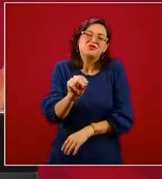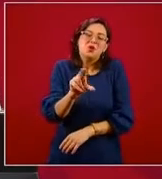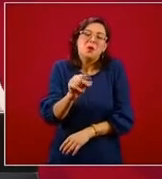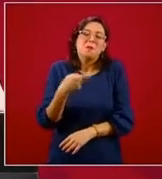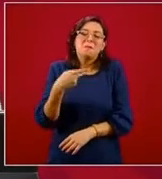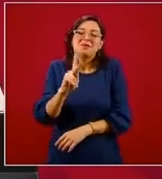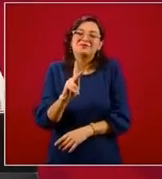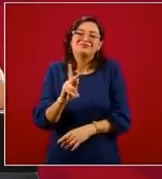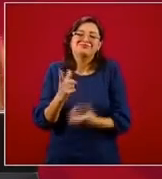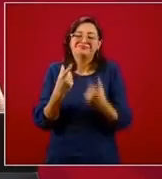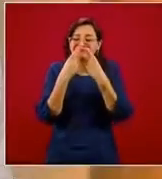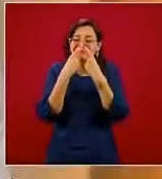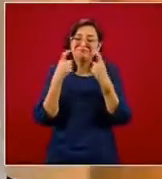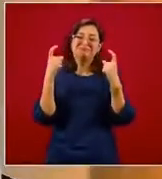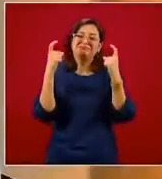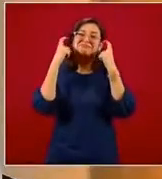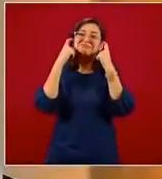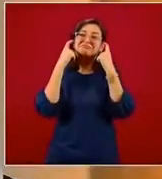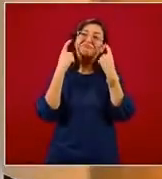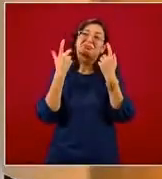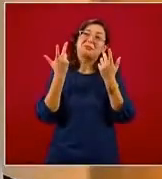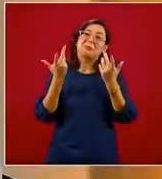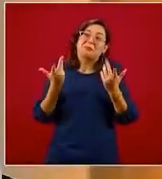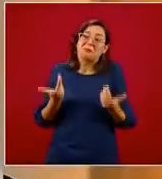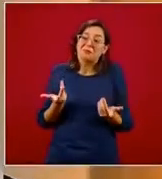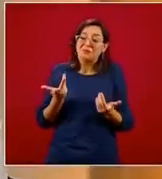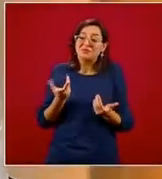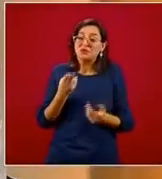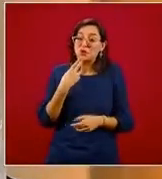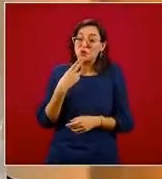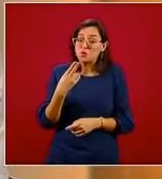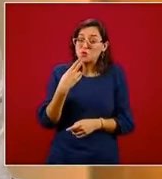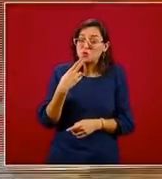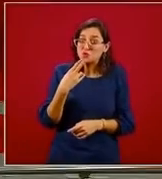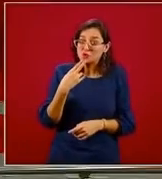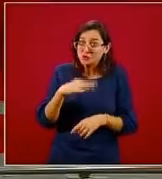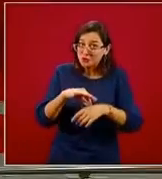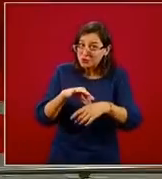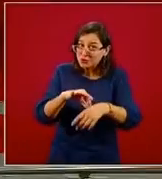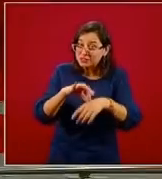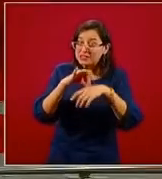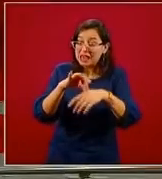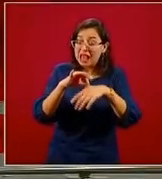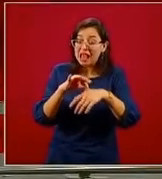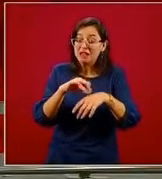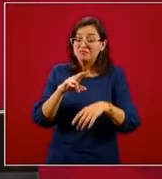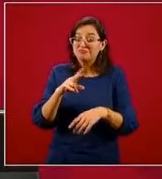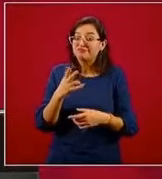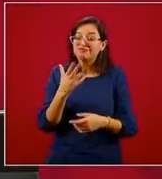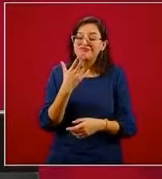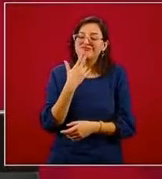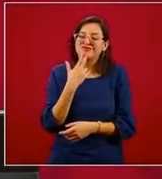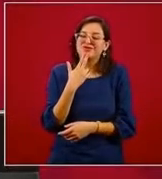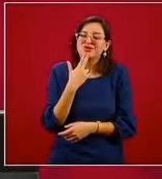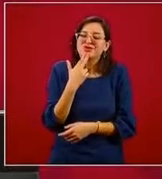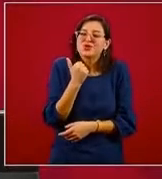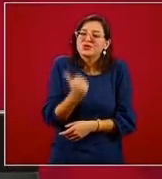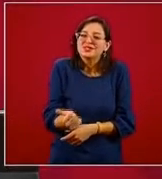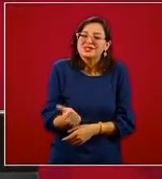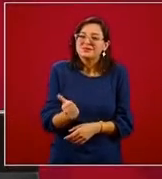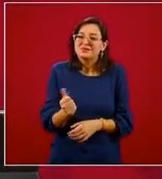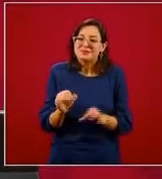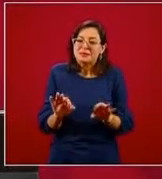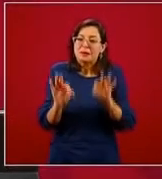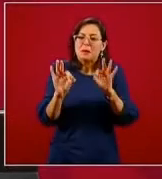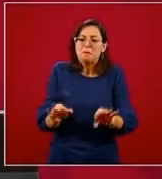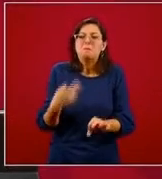es una masks. medida But what auxiliar, I'm saying is that complementaria. it's an Su auxiliary efectividad measure. It's en el uso ya complementary. real Its, en comunidad no está efficacy totalmente in the demostrado community